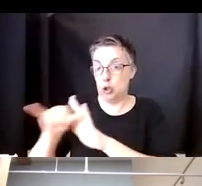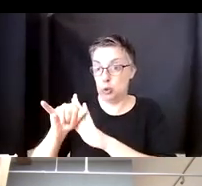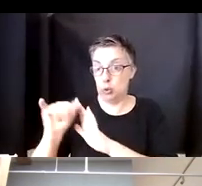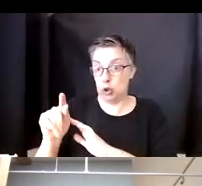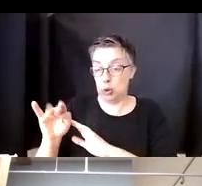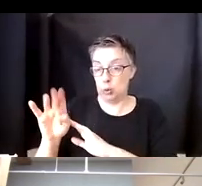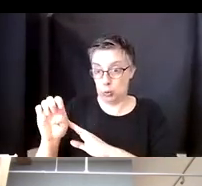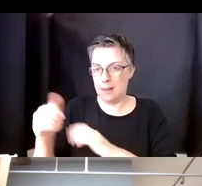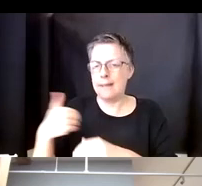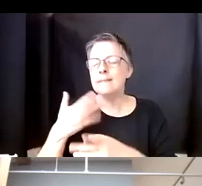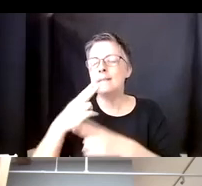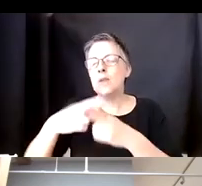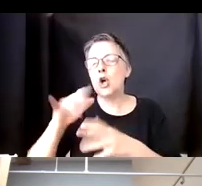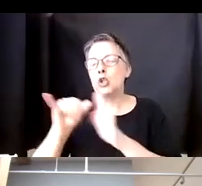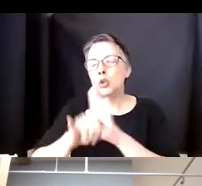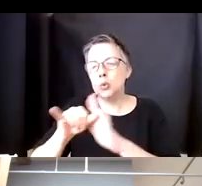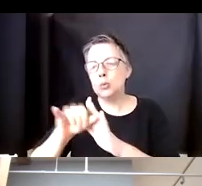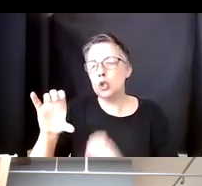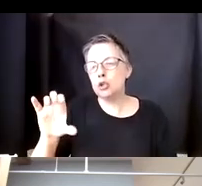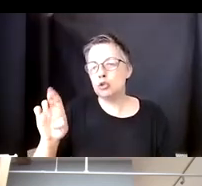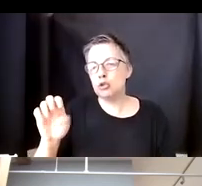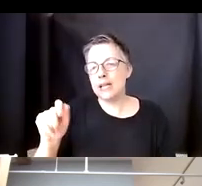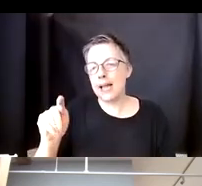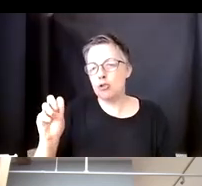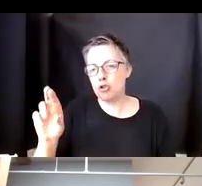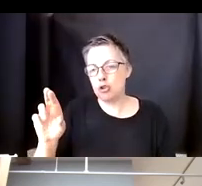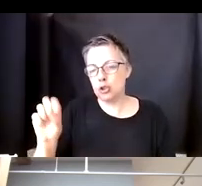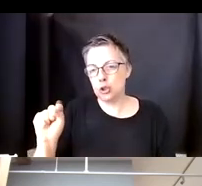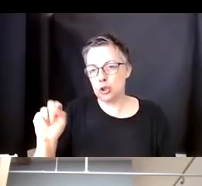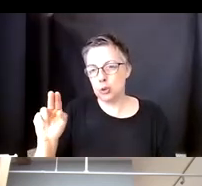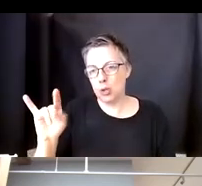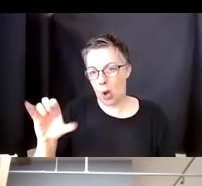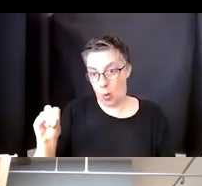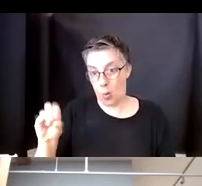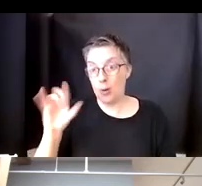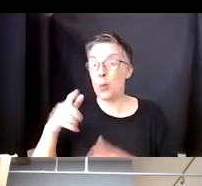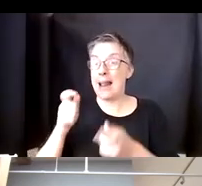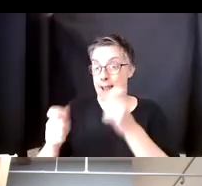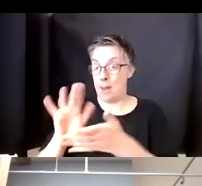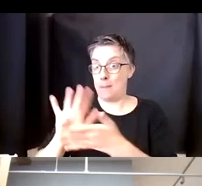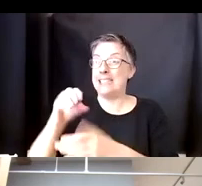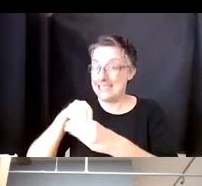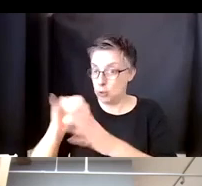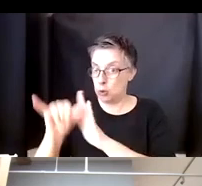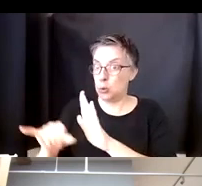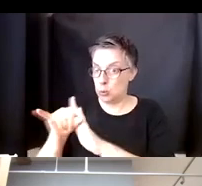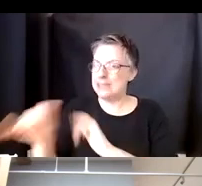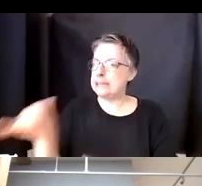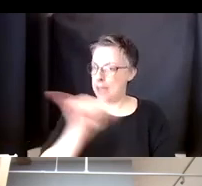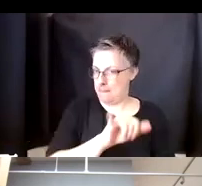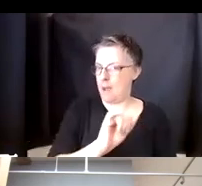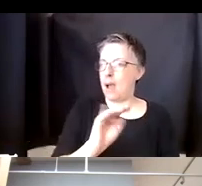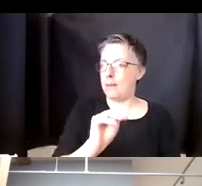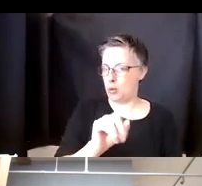YouTube creator studio, and you can edit your movie in YouTube just like you were doing with iMovie,